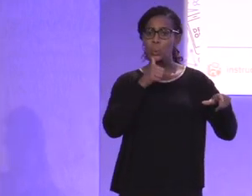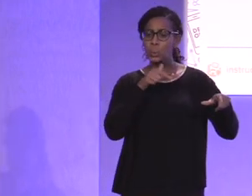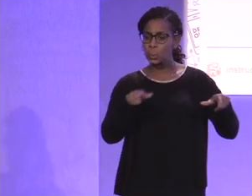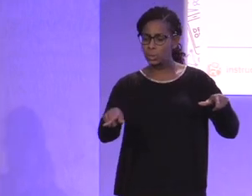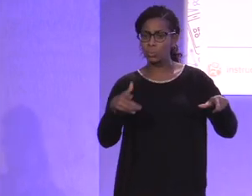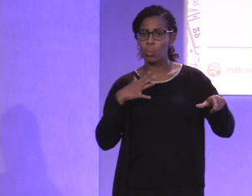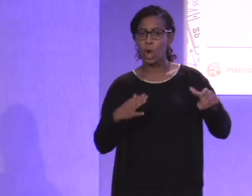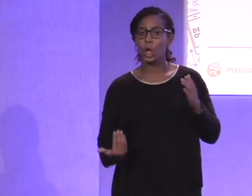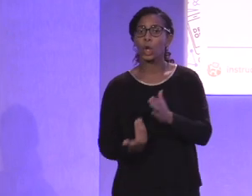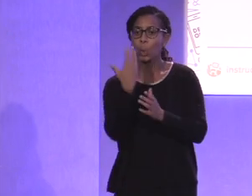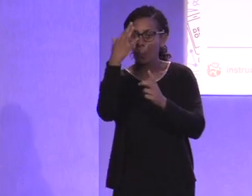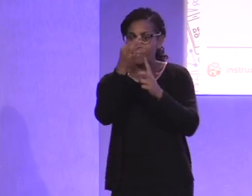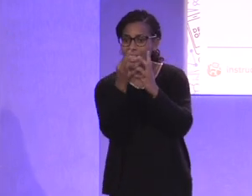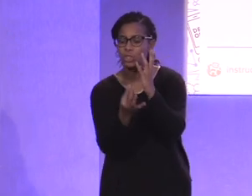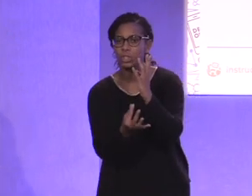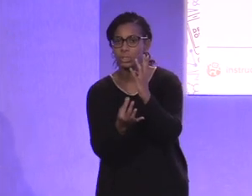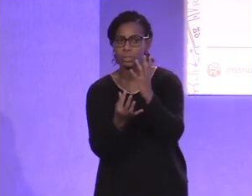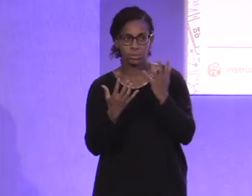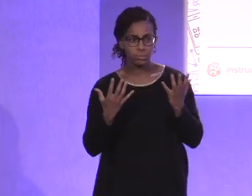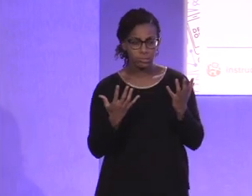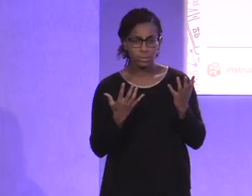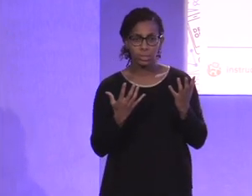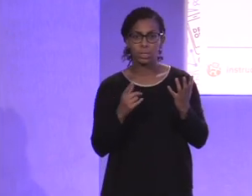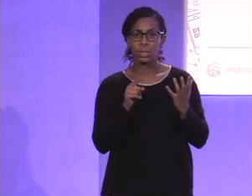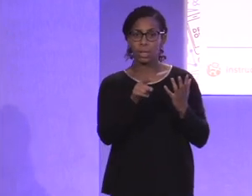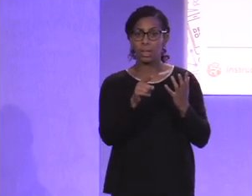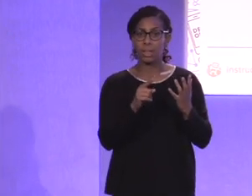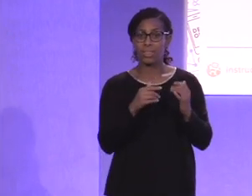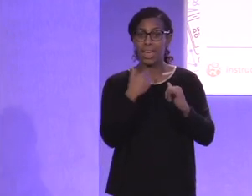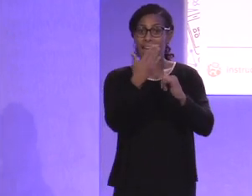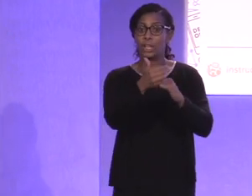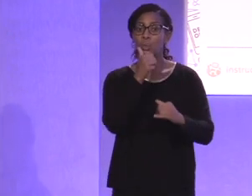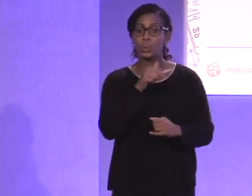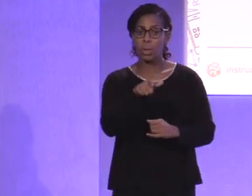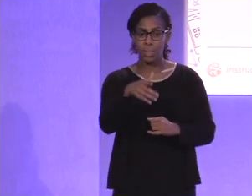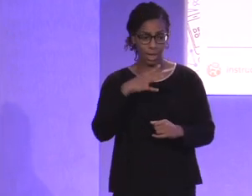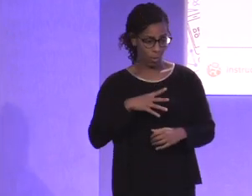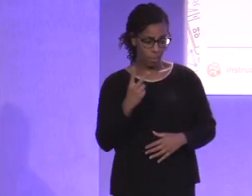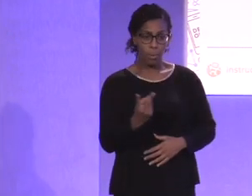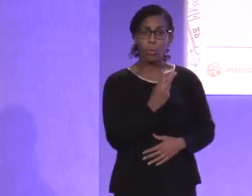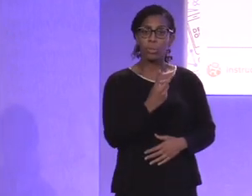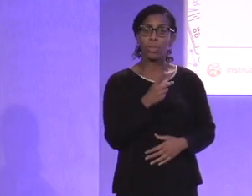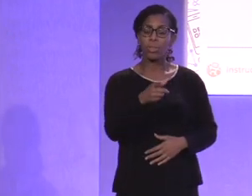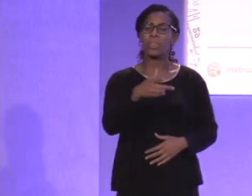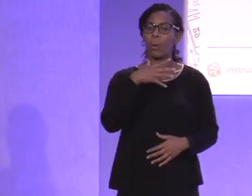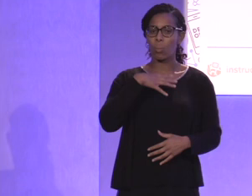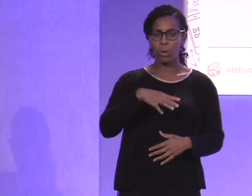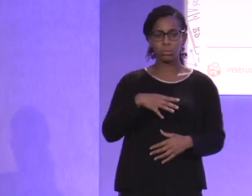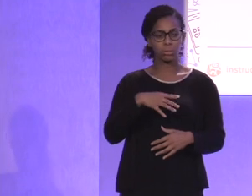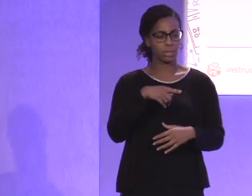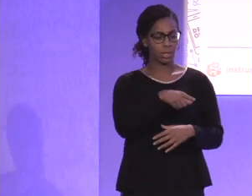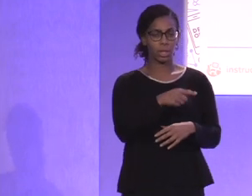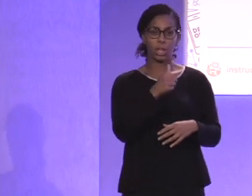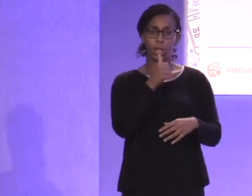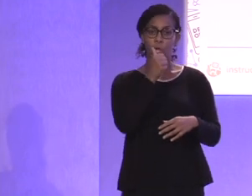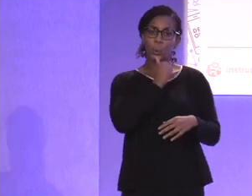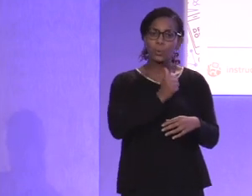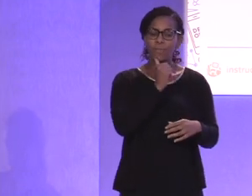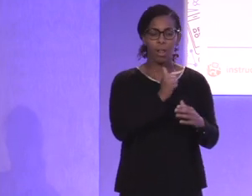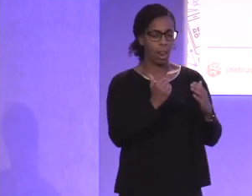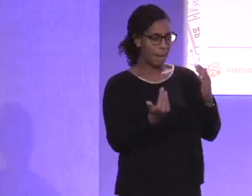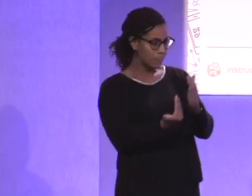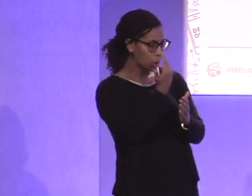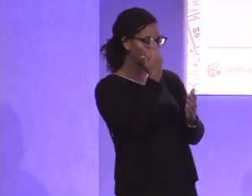two things are in conflict, and my end user actually wants both. They want a useful, modern